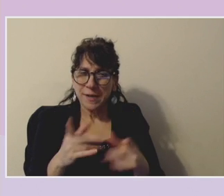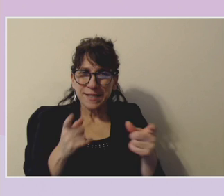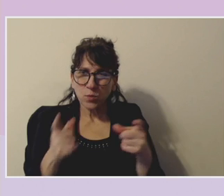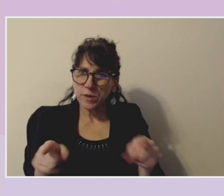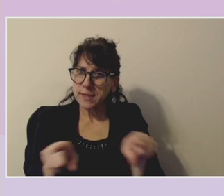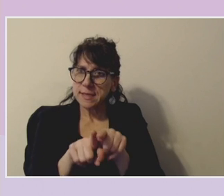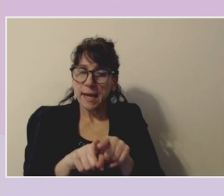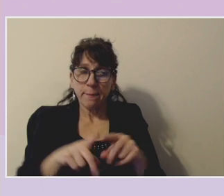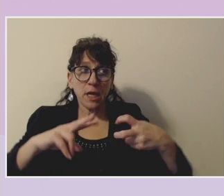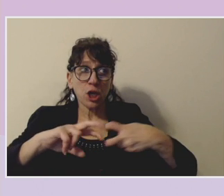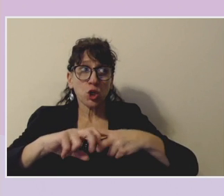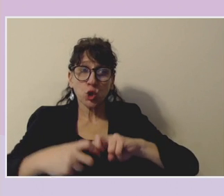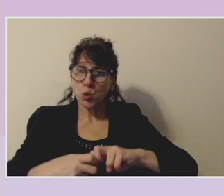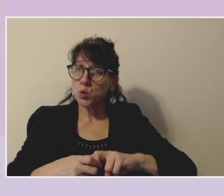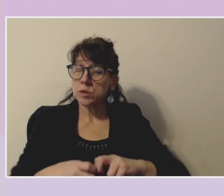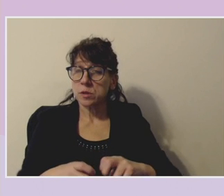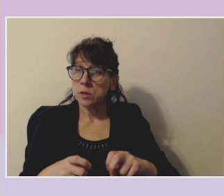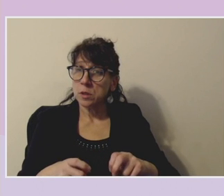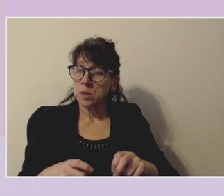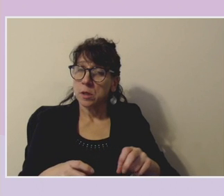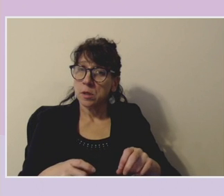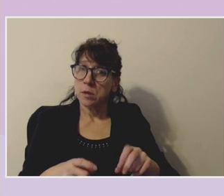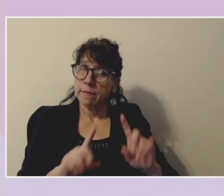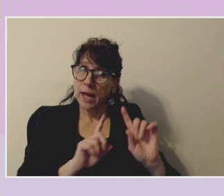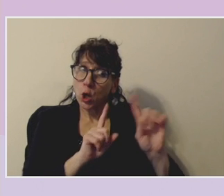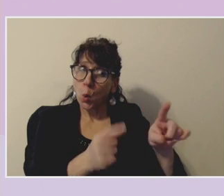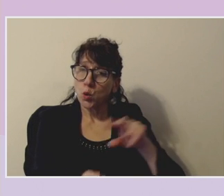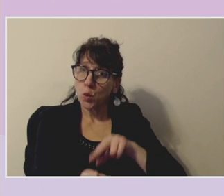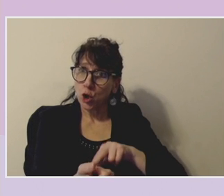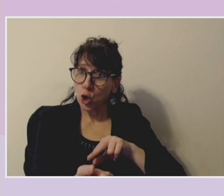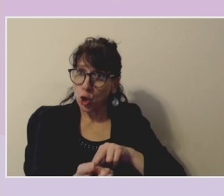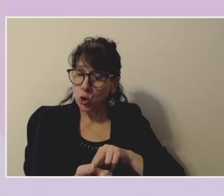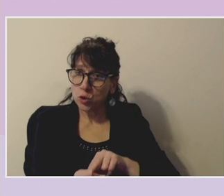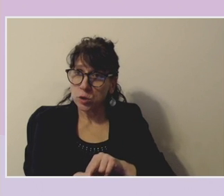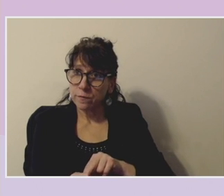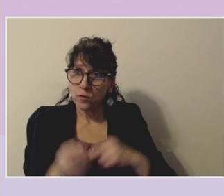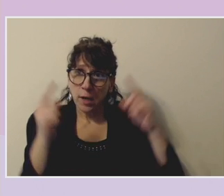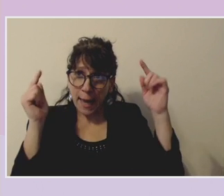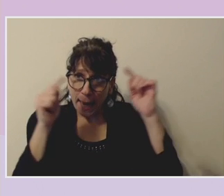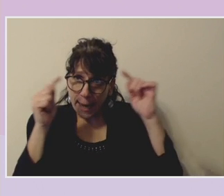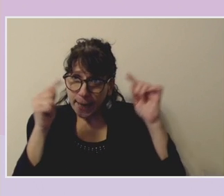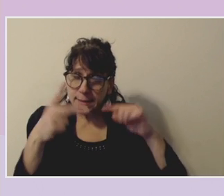issues. And they do go to the nurse for that headache and for that stomach ache.